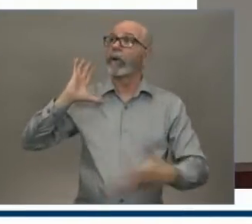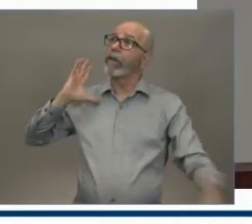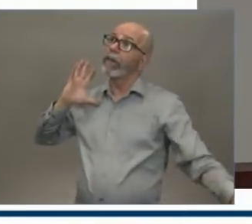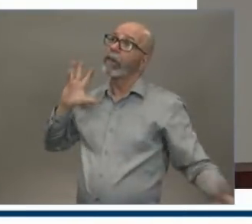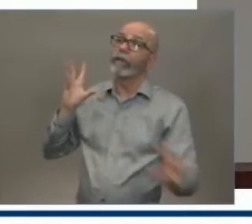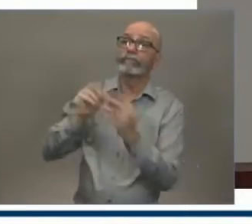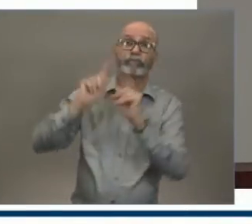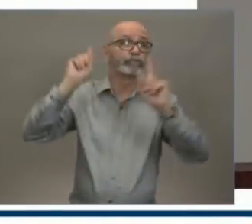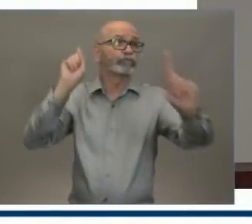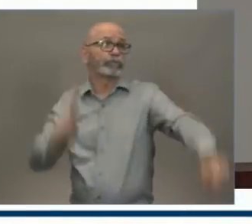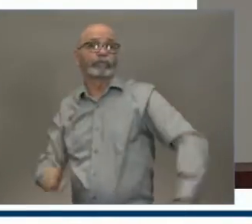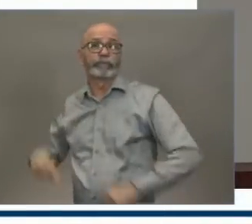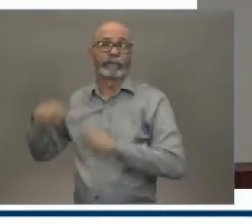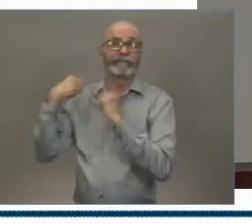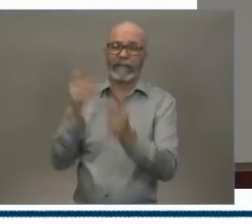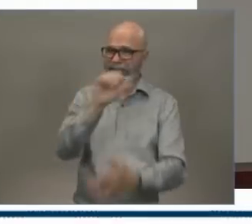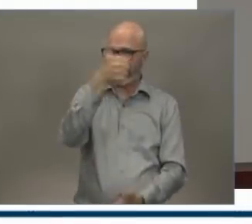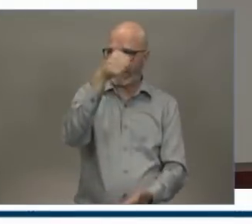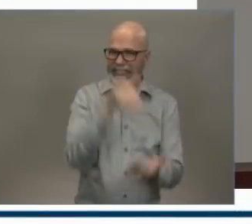administered